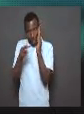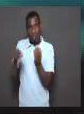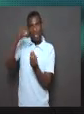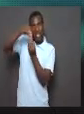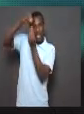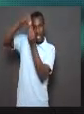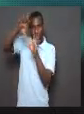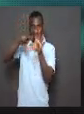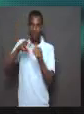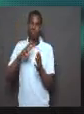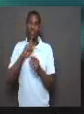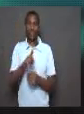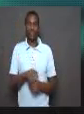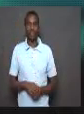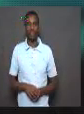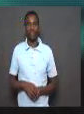energy.